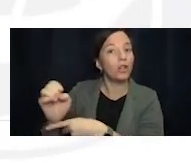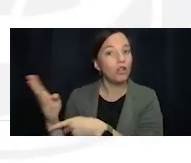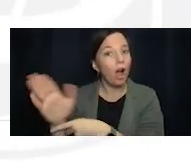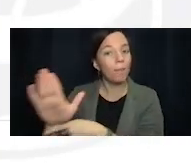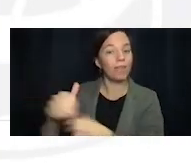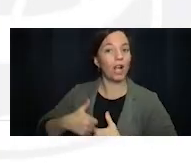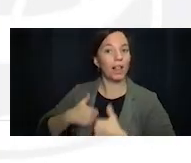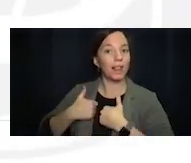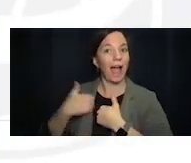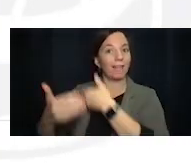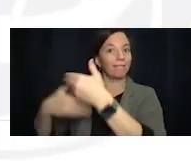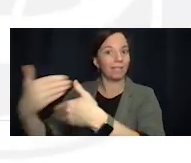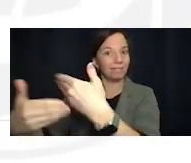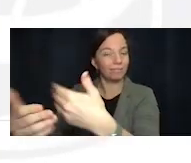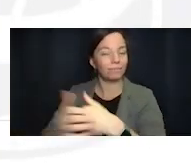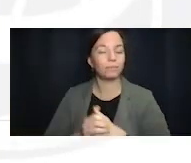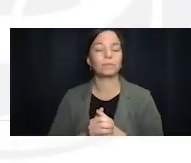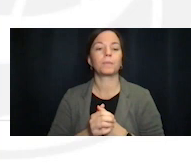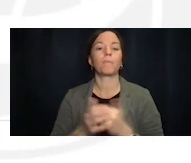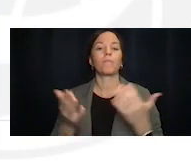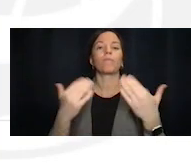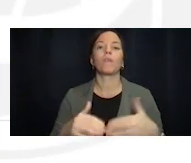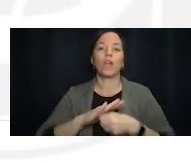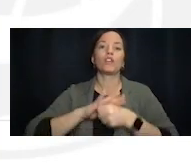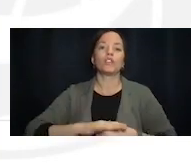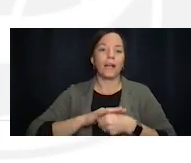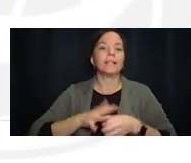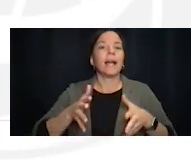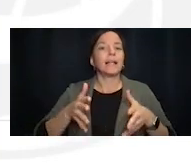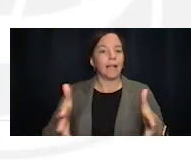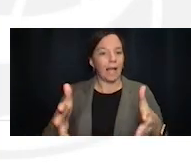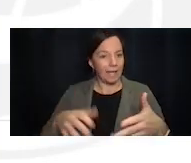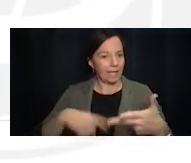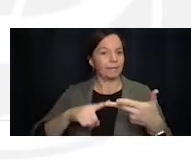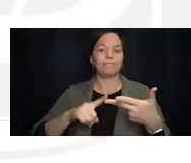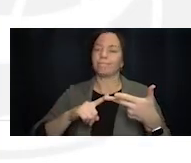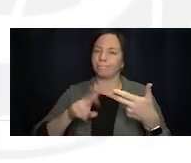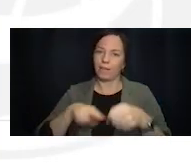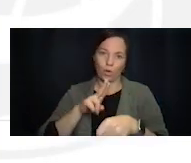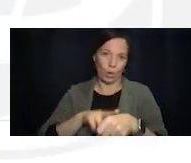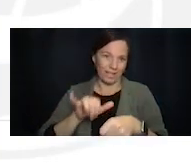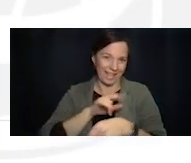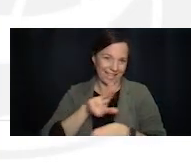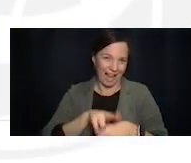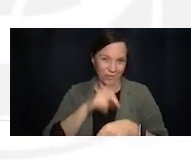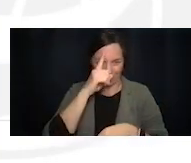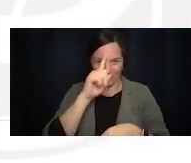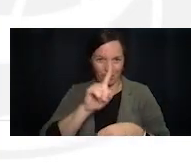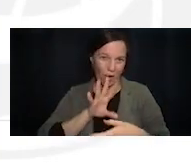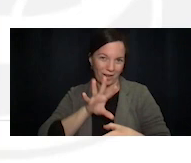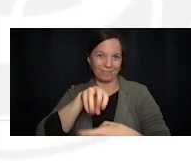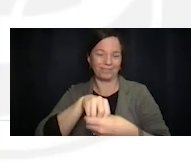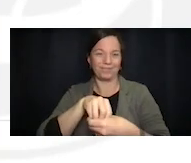life experiences. Of course, stress and anxiety. There is some level of stress and anxiety that naturally comes with engaging in